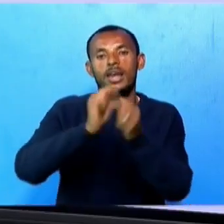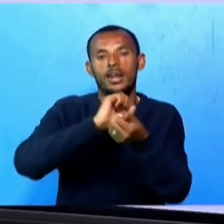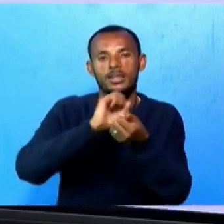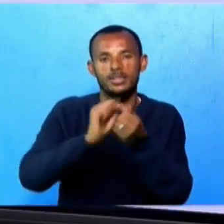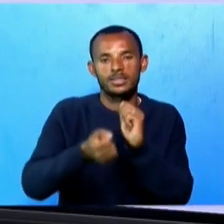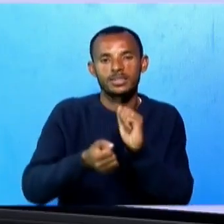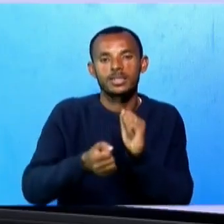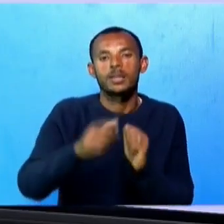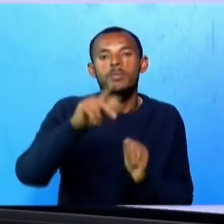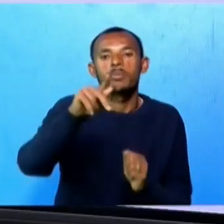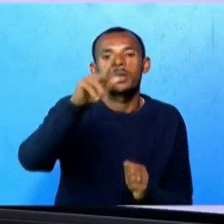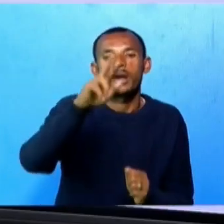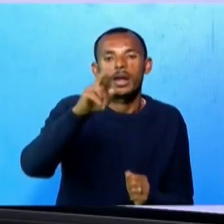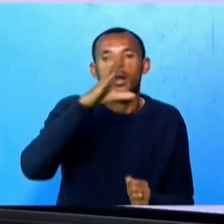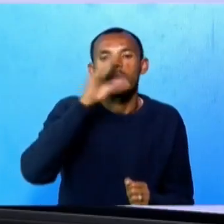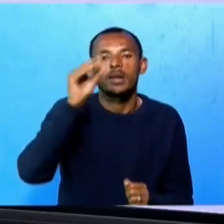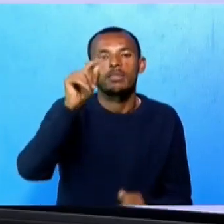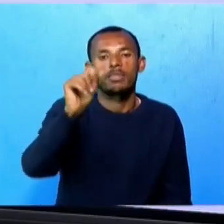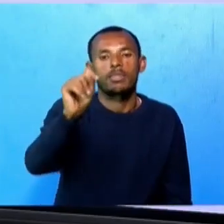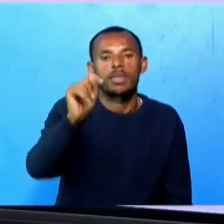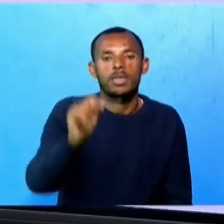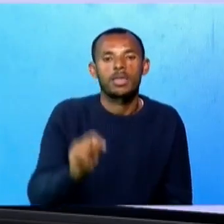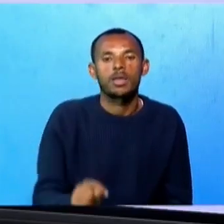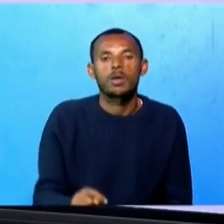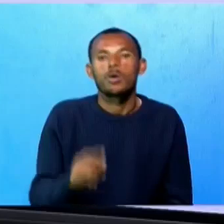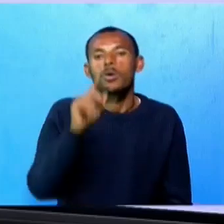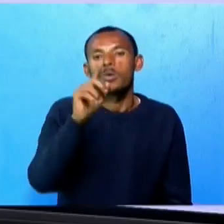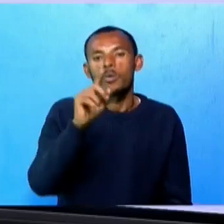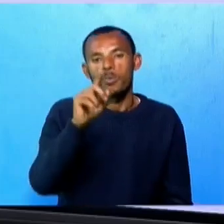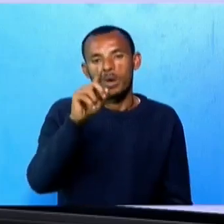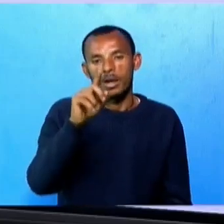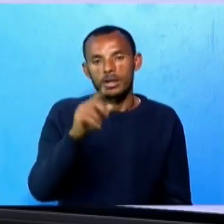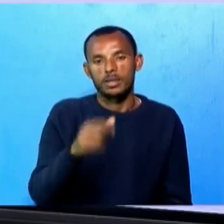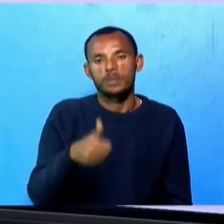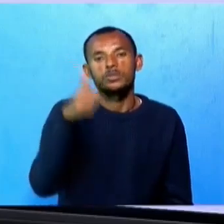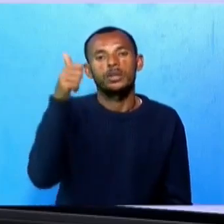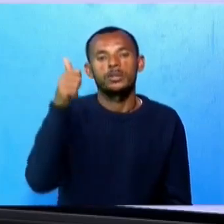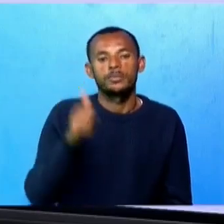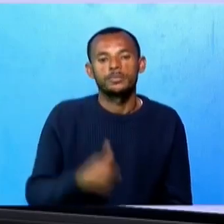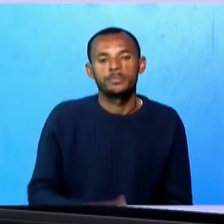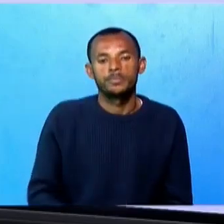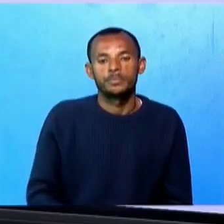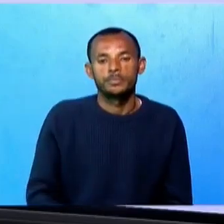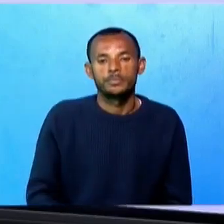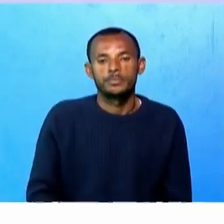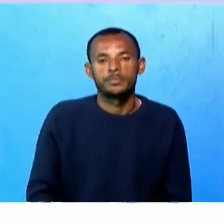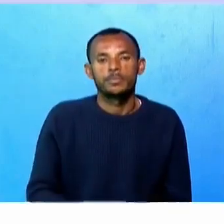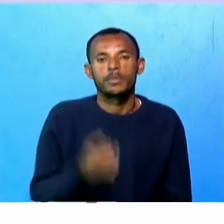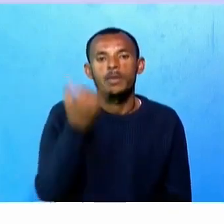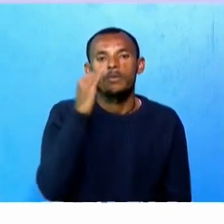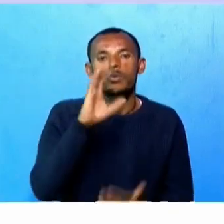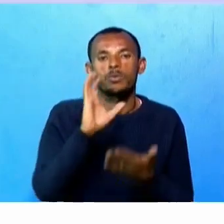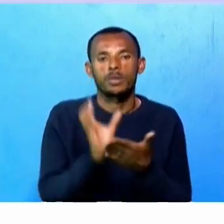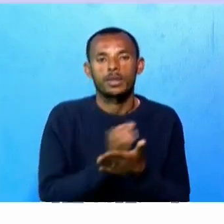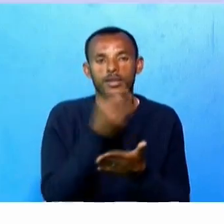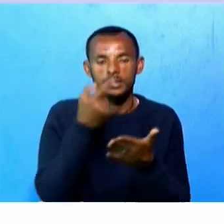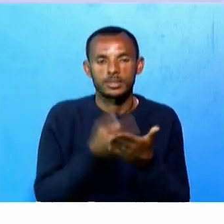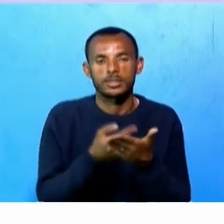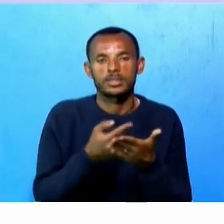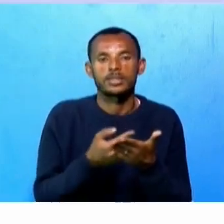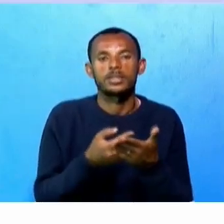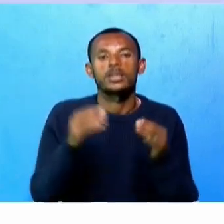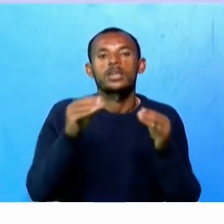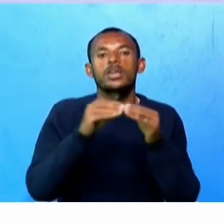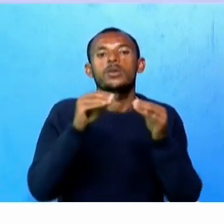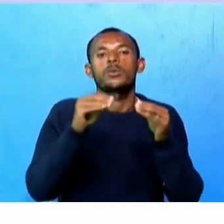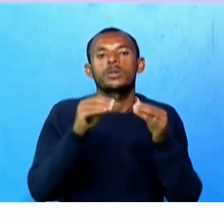P, R, and T, one in terms of the other in this way. So if you take this equation